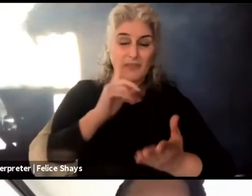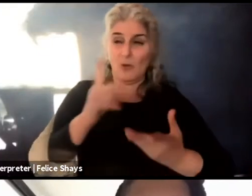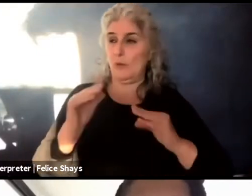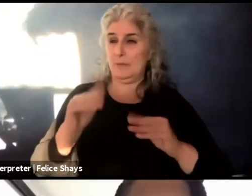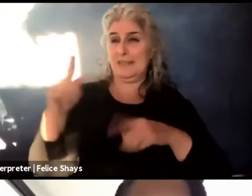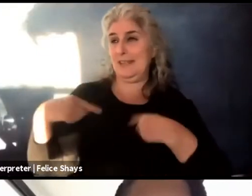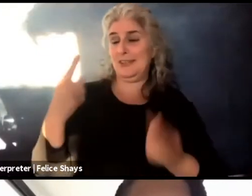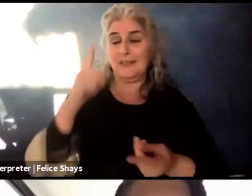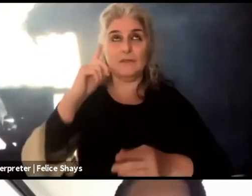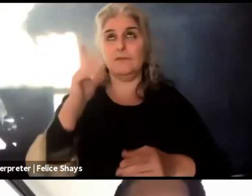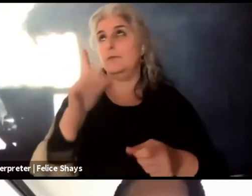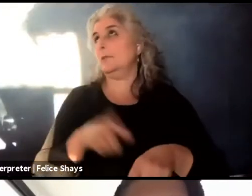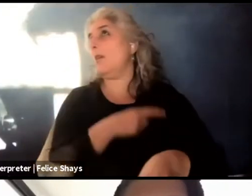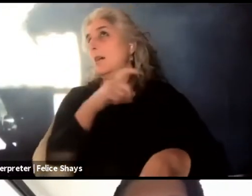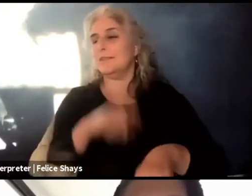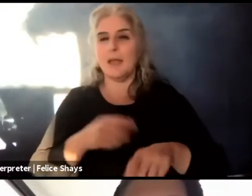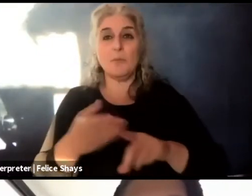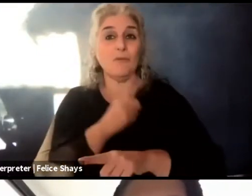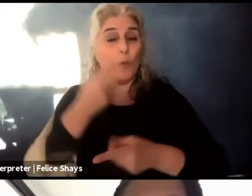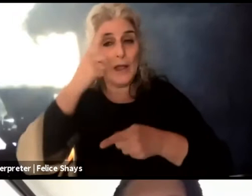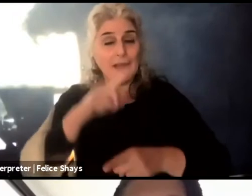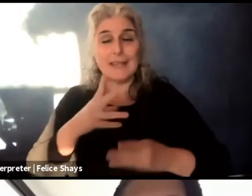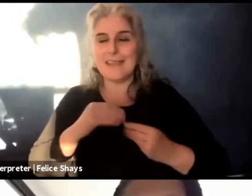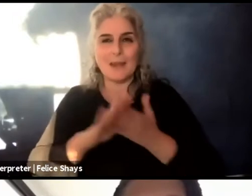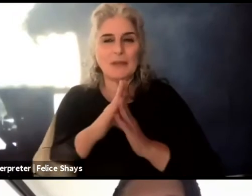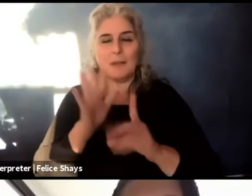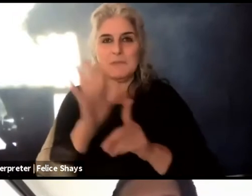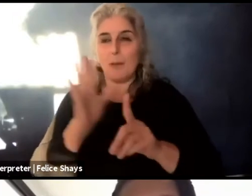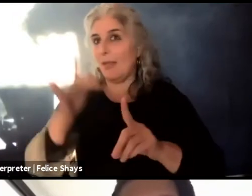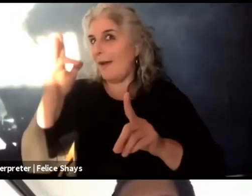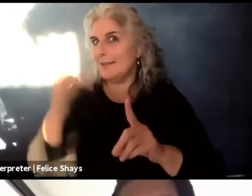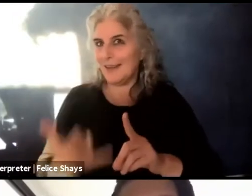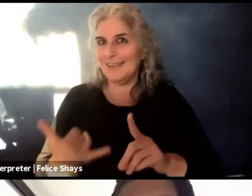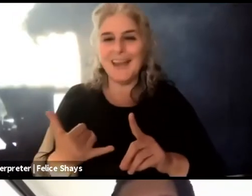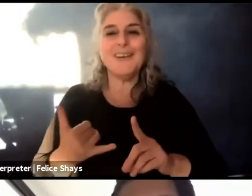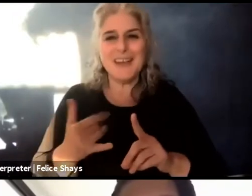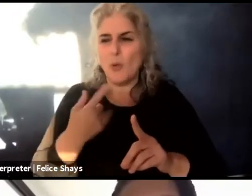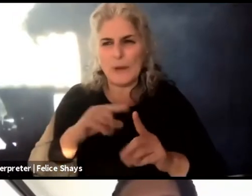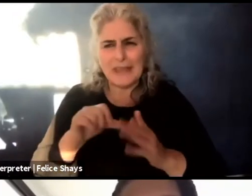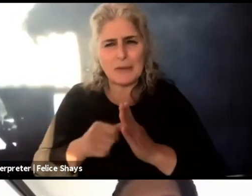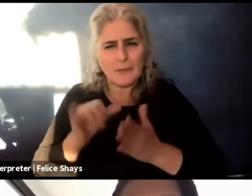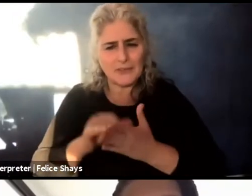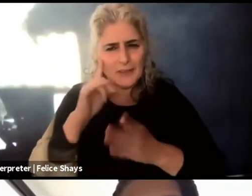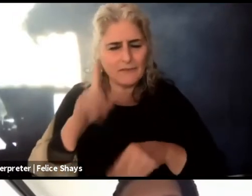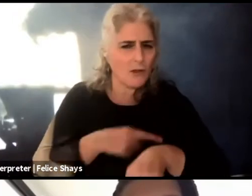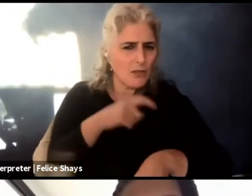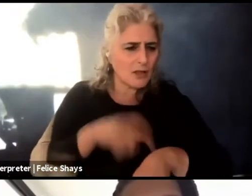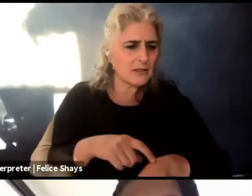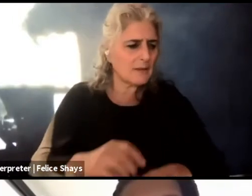era before consent became, you know, sort of an understood and well recognized need.